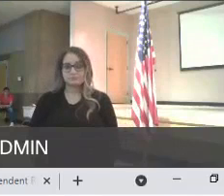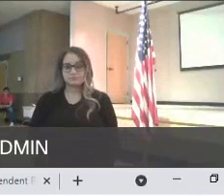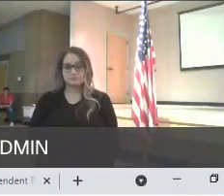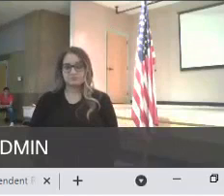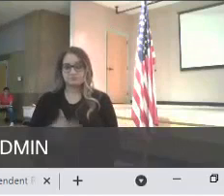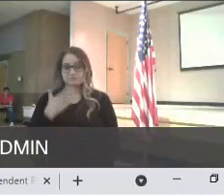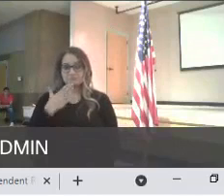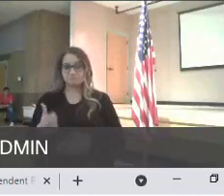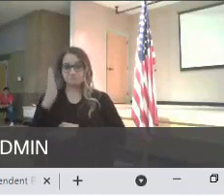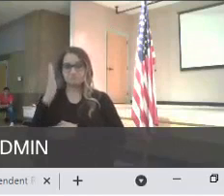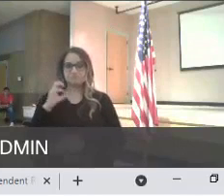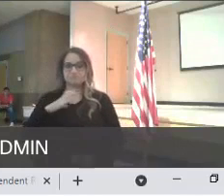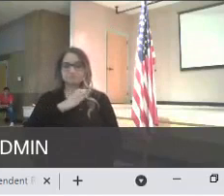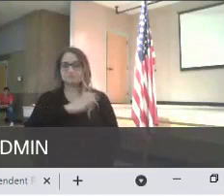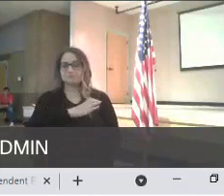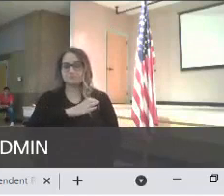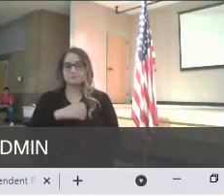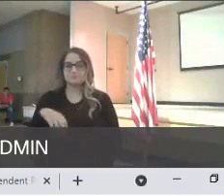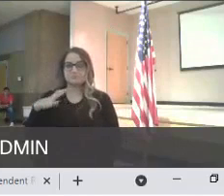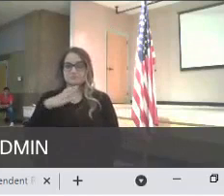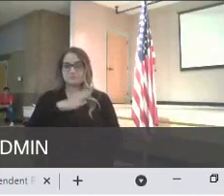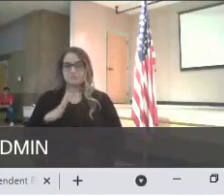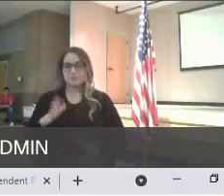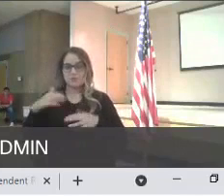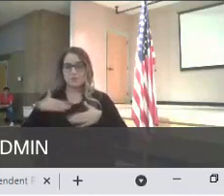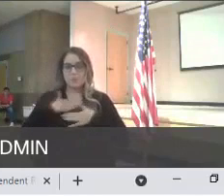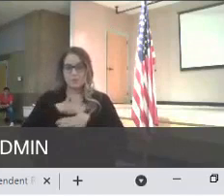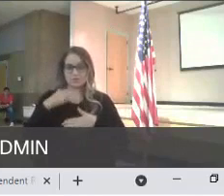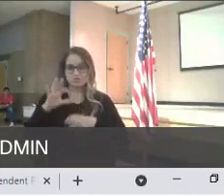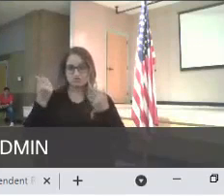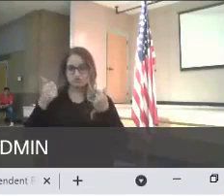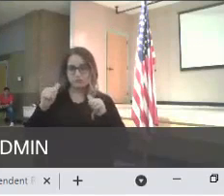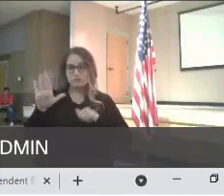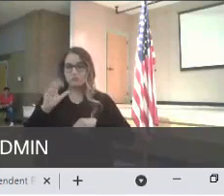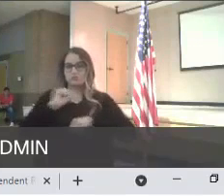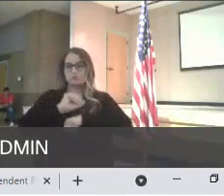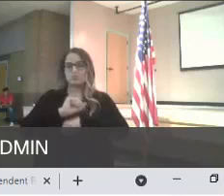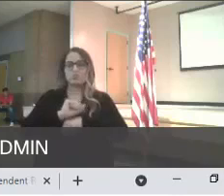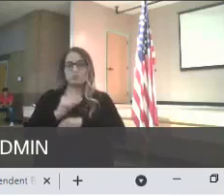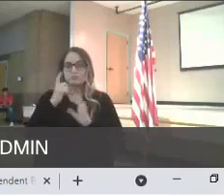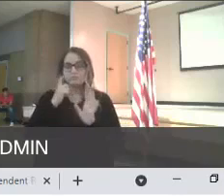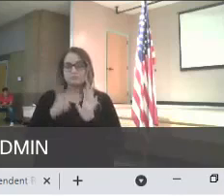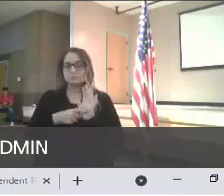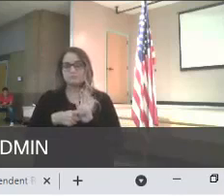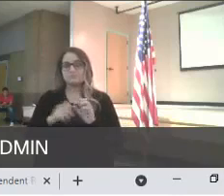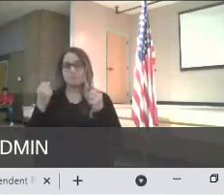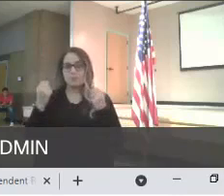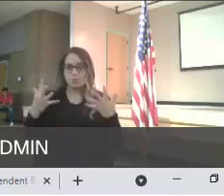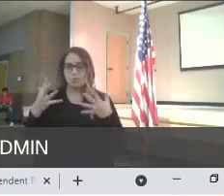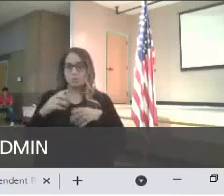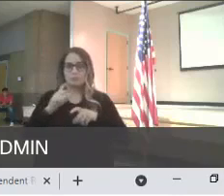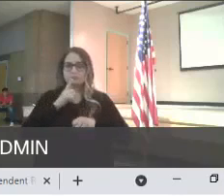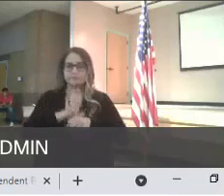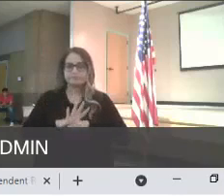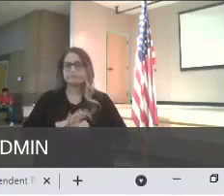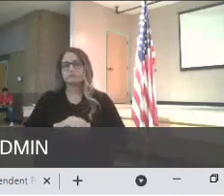Good afternoon, Chairman, Commissioners. Again, we appreciate your effort and your work. We recognize that it's a lot of commitment to serve in